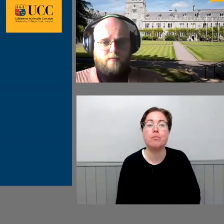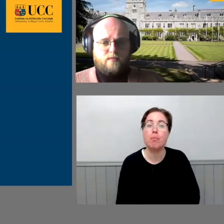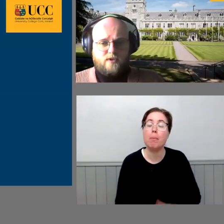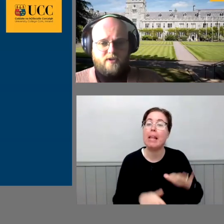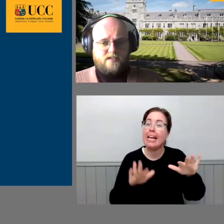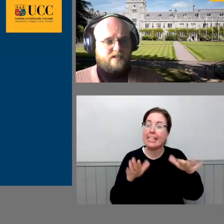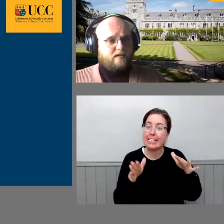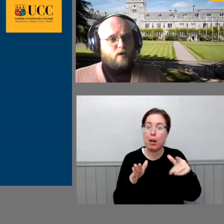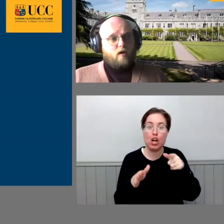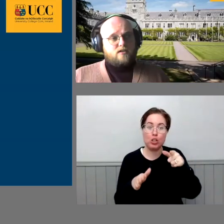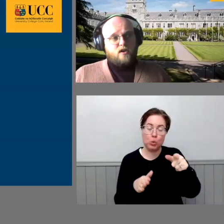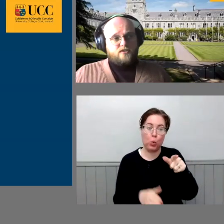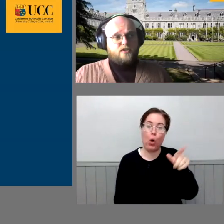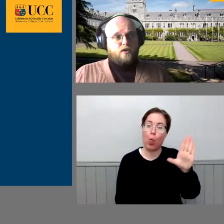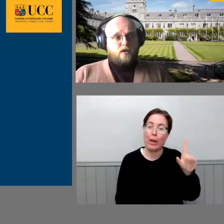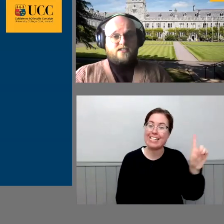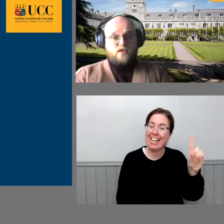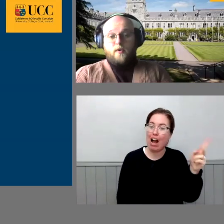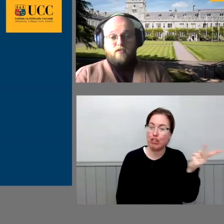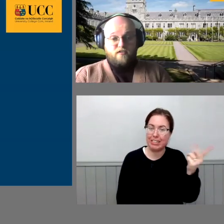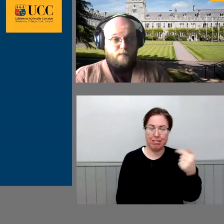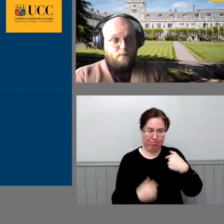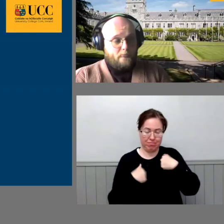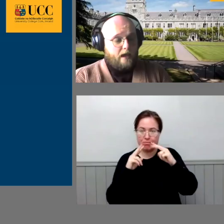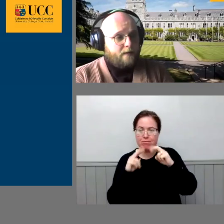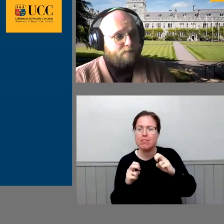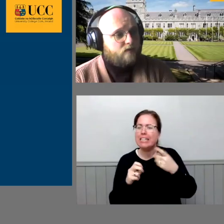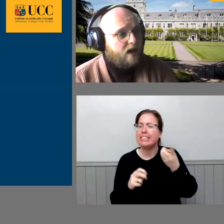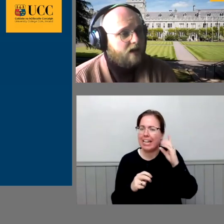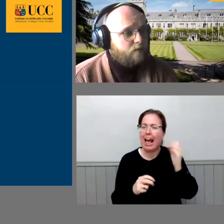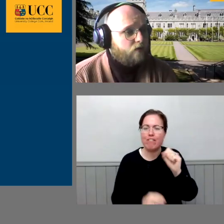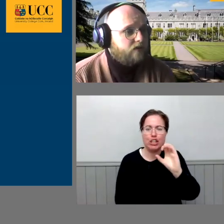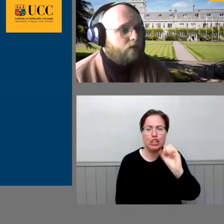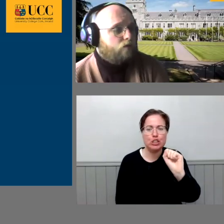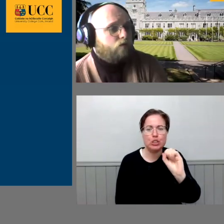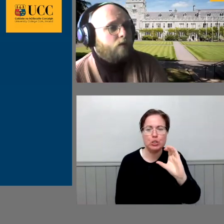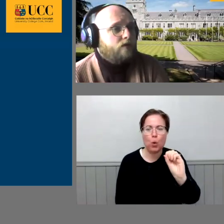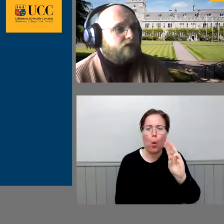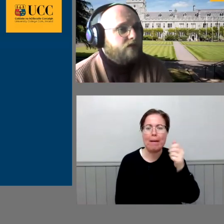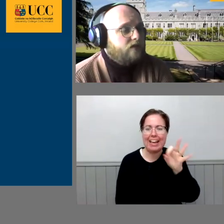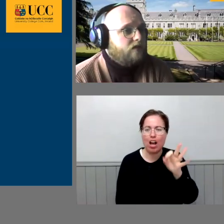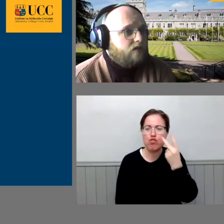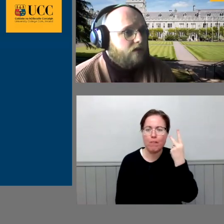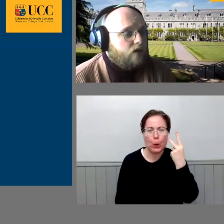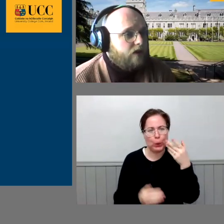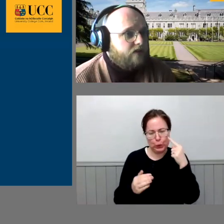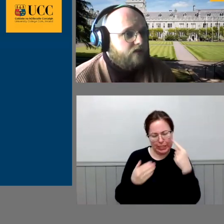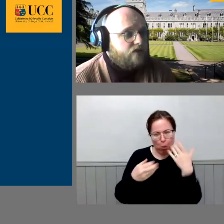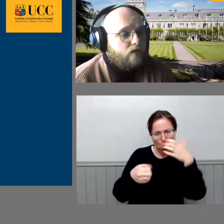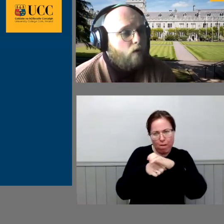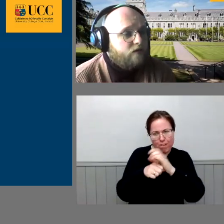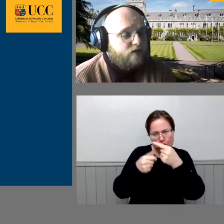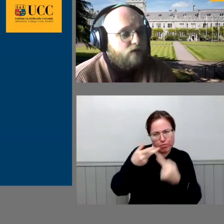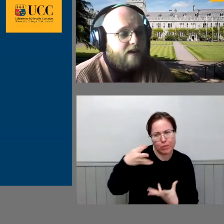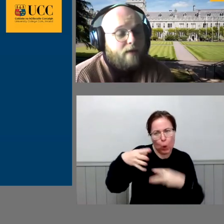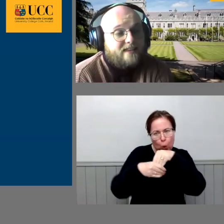to Louise and Darren, we also undertook a scoping review. And I suppose it was this is